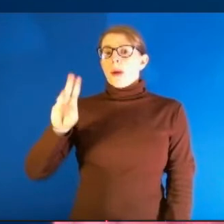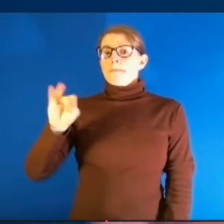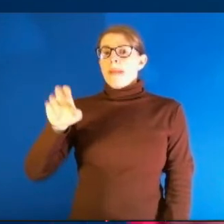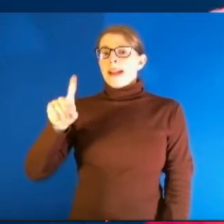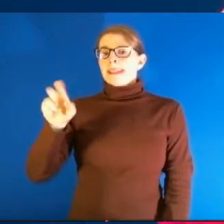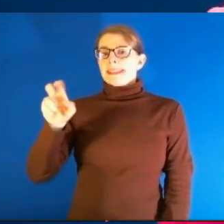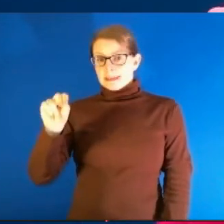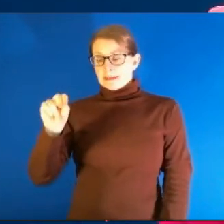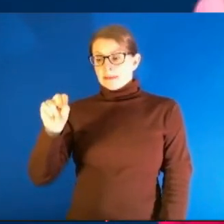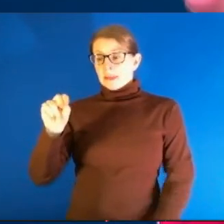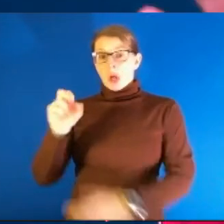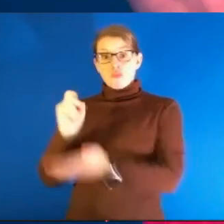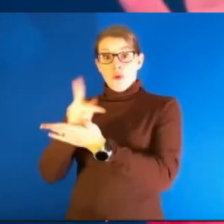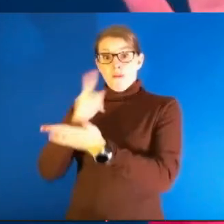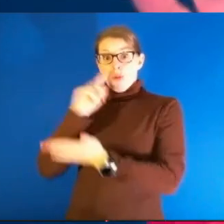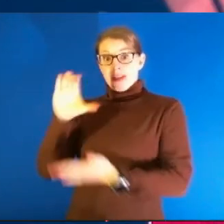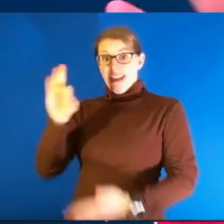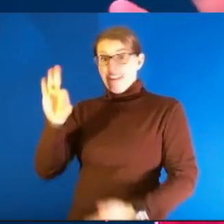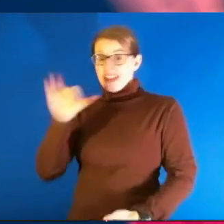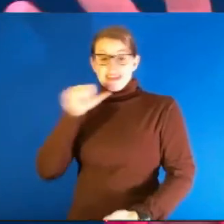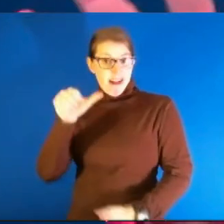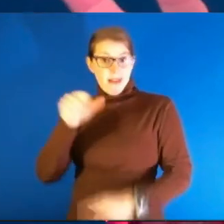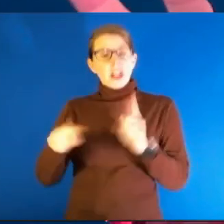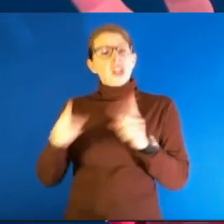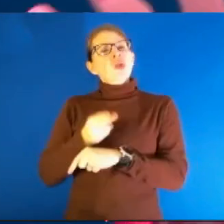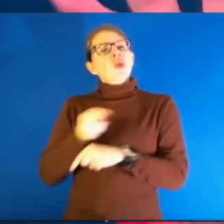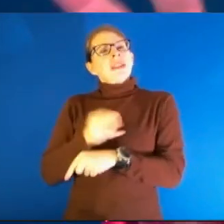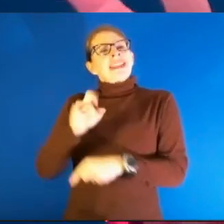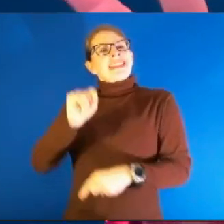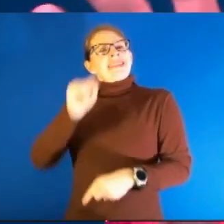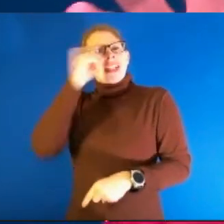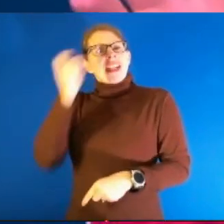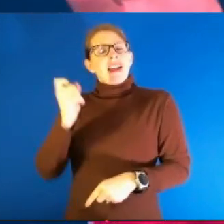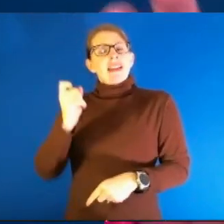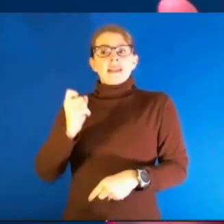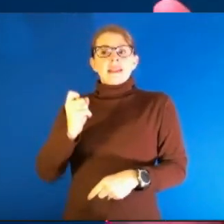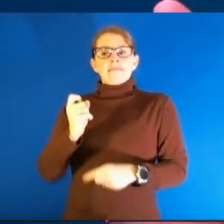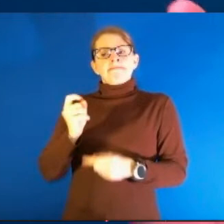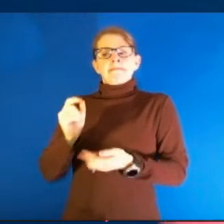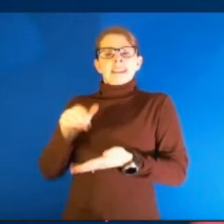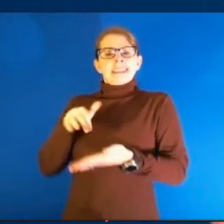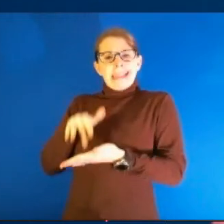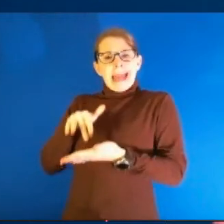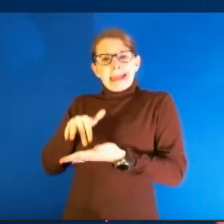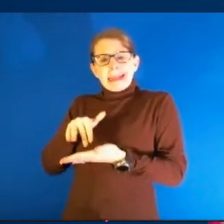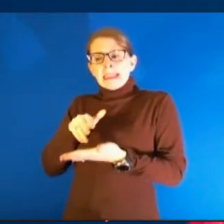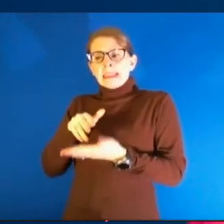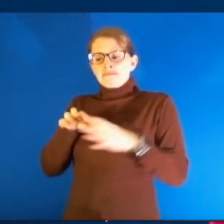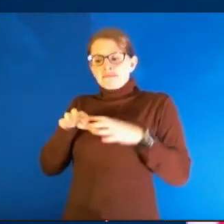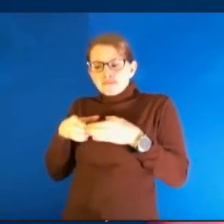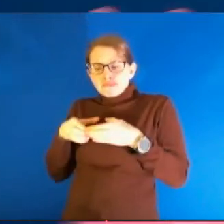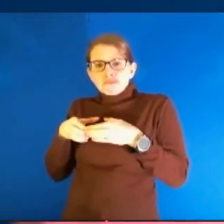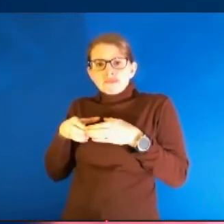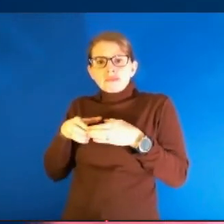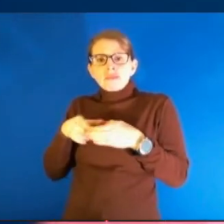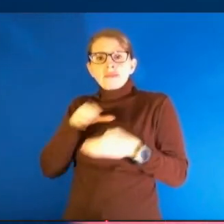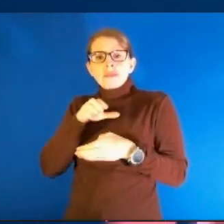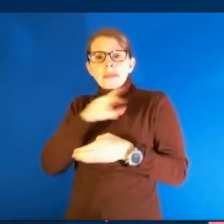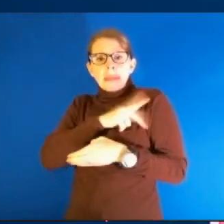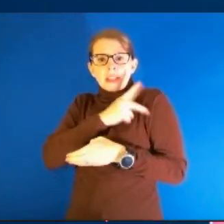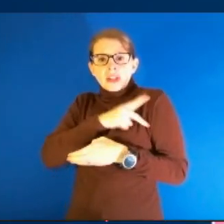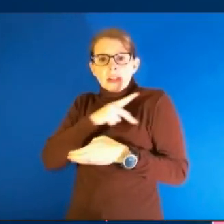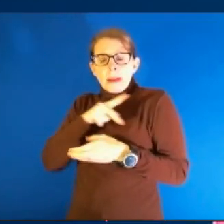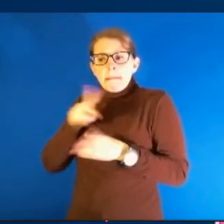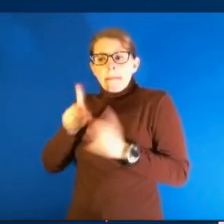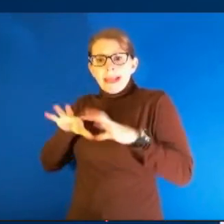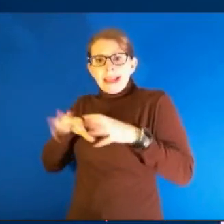particular. And so, but we were using it because there were some small studies in a small patient population that said, we think there's some benefit, we don't